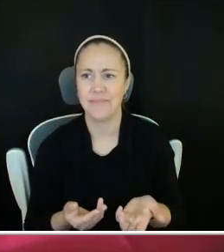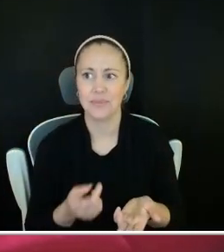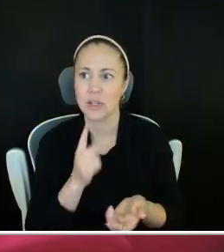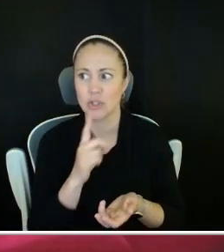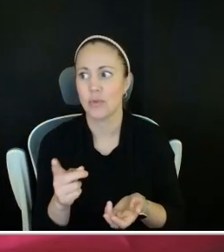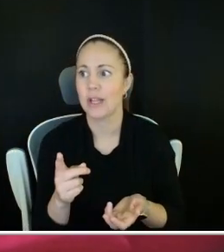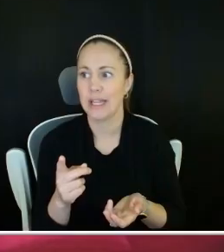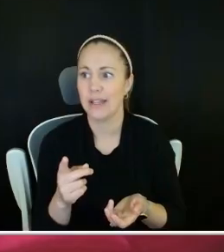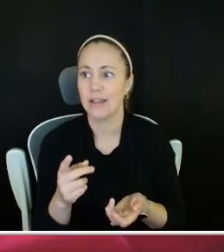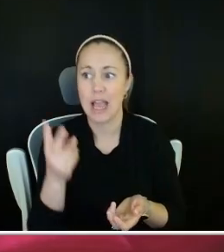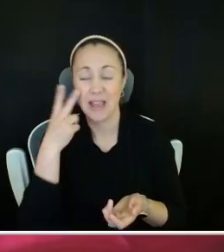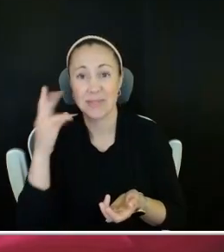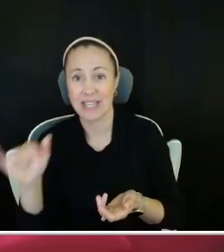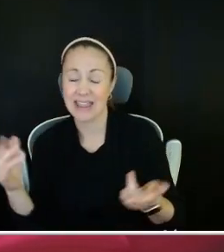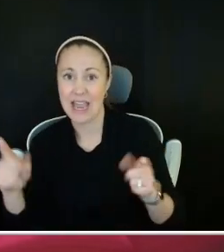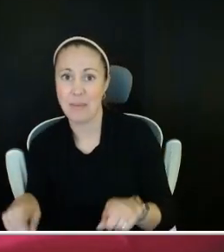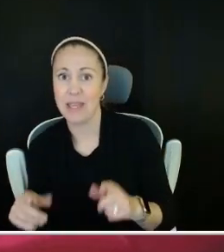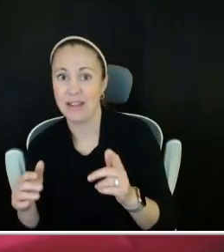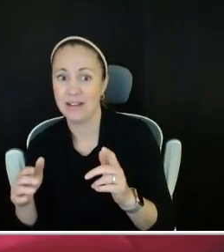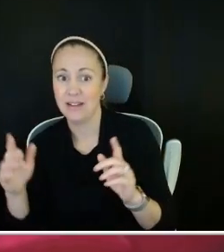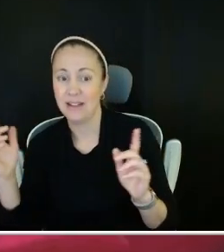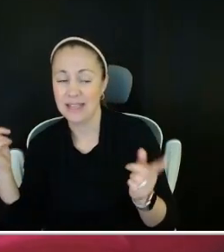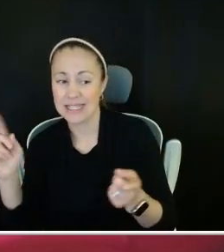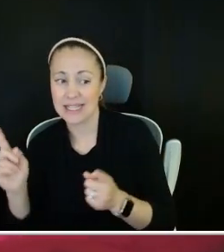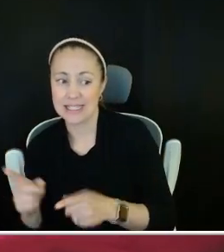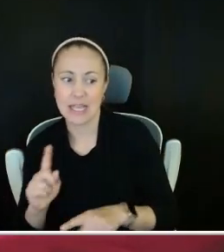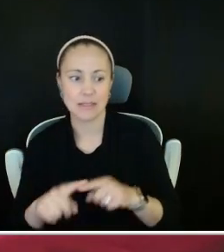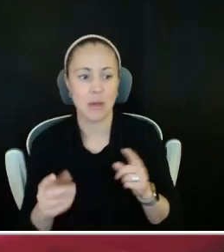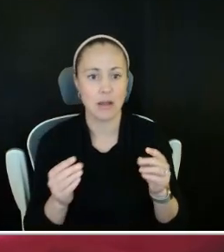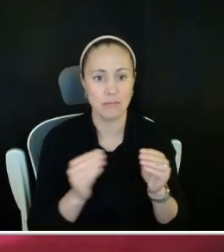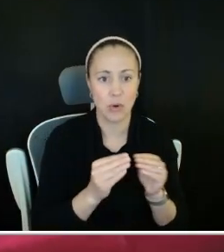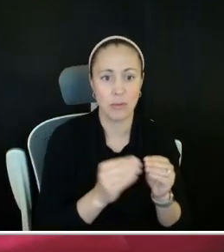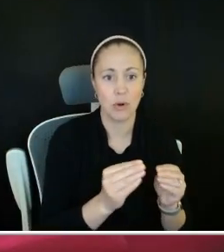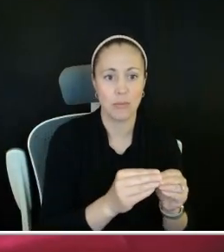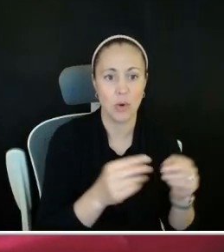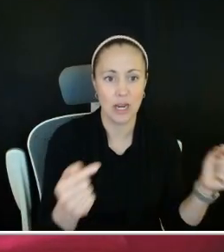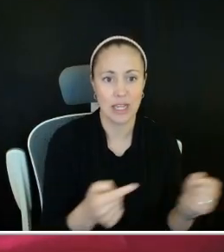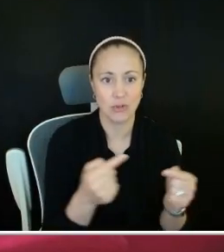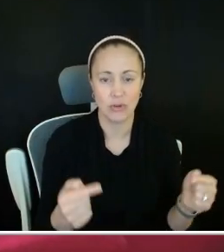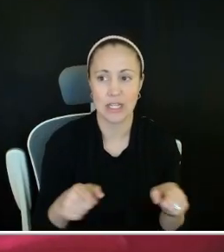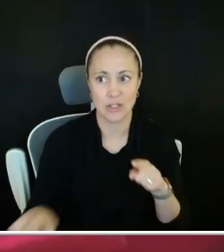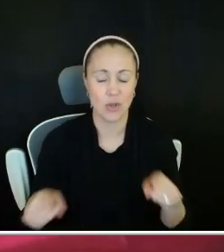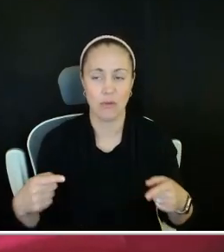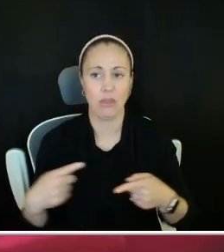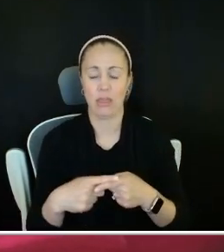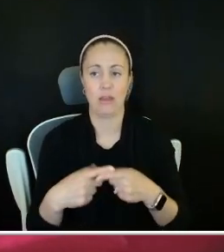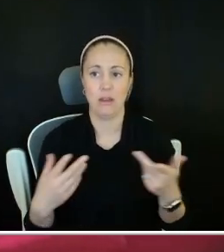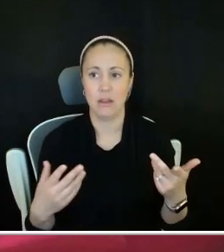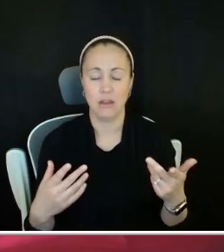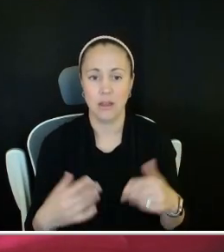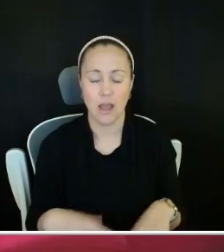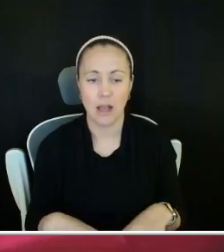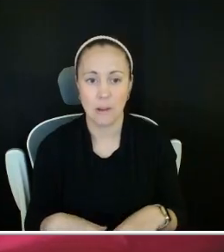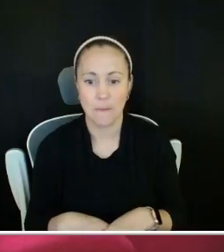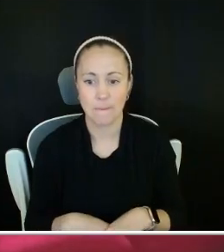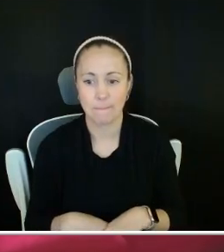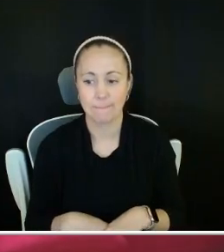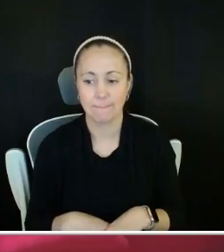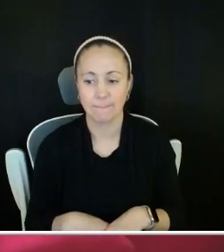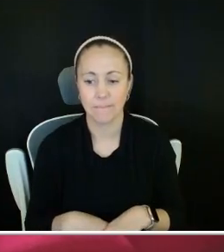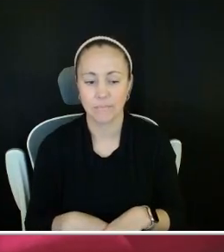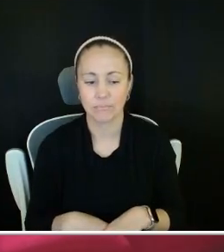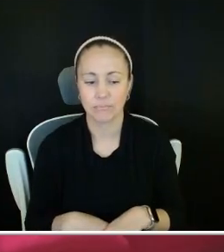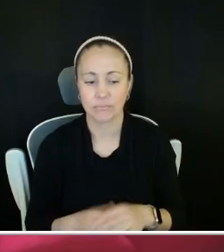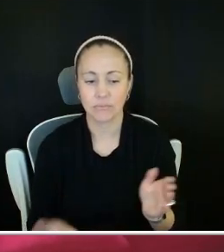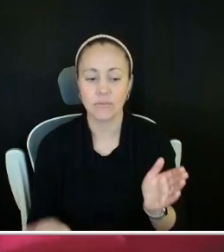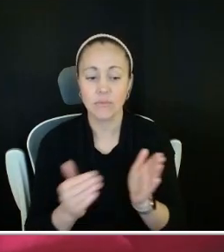less, but I'm seeing more and more injuries. So something's got to Right. give. I mean, I think that, again, the